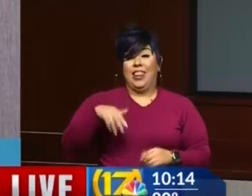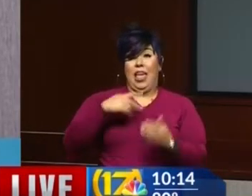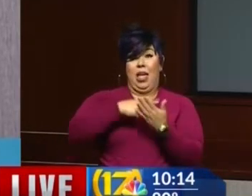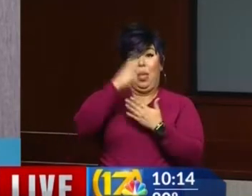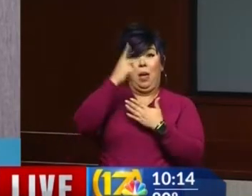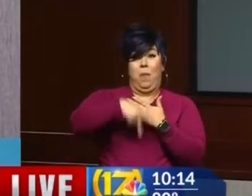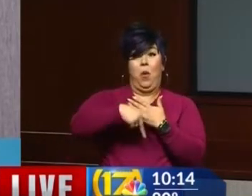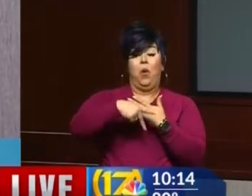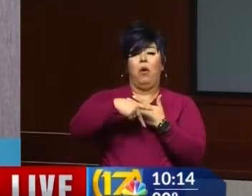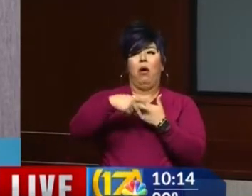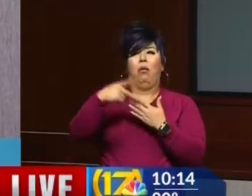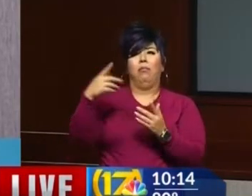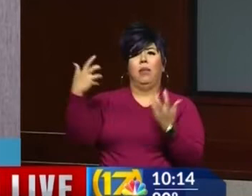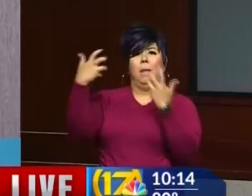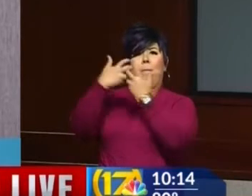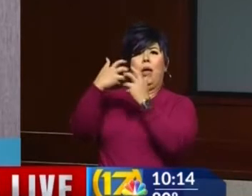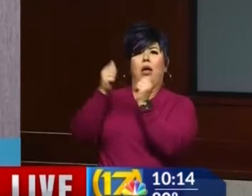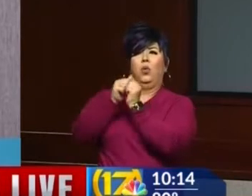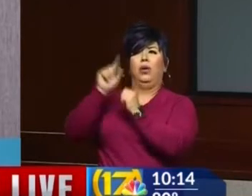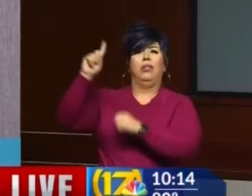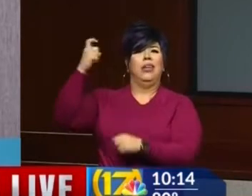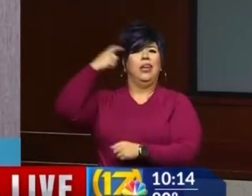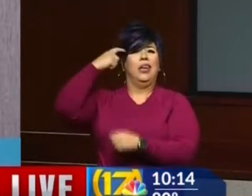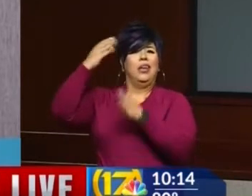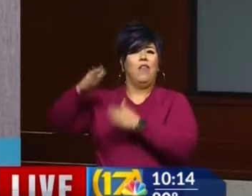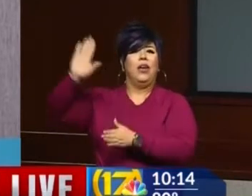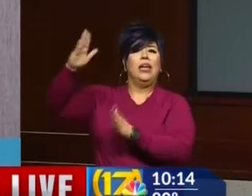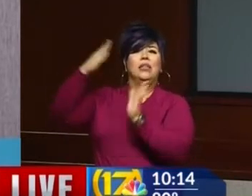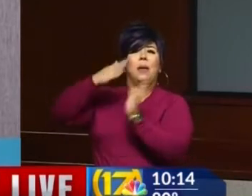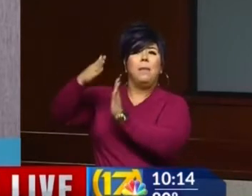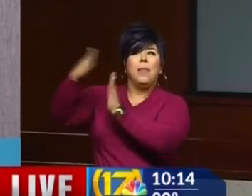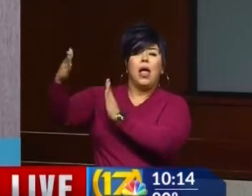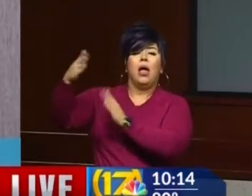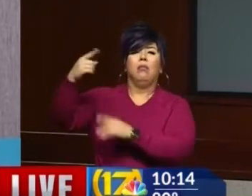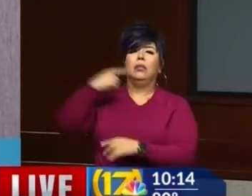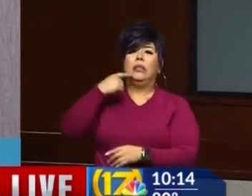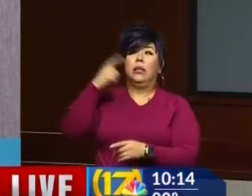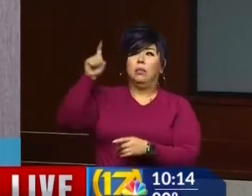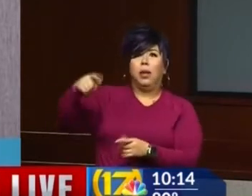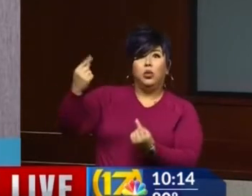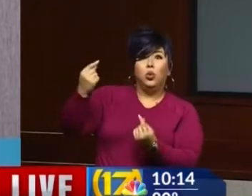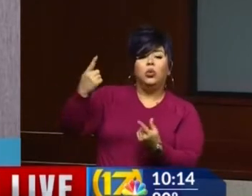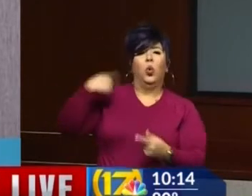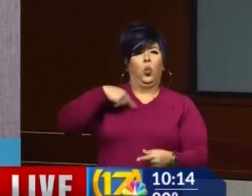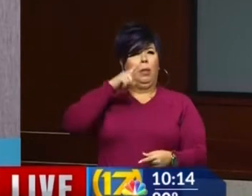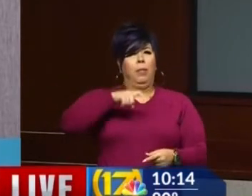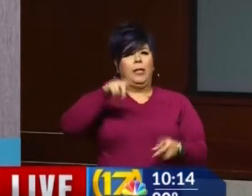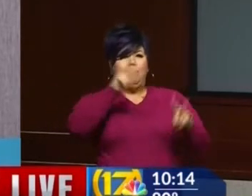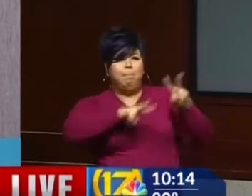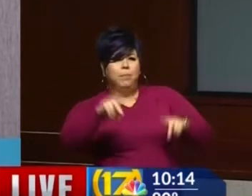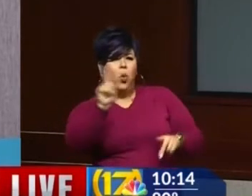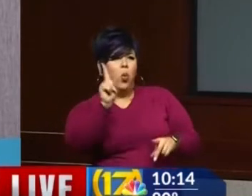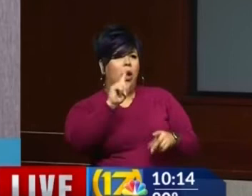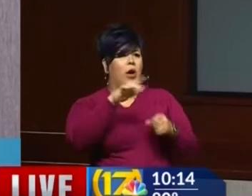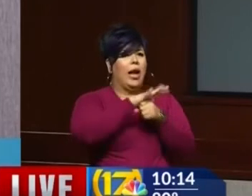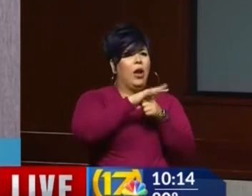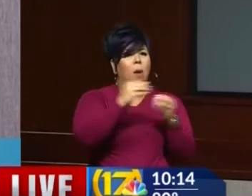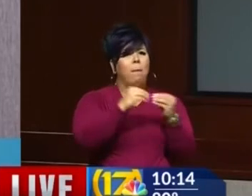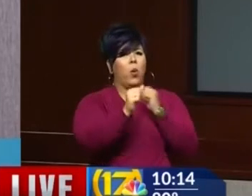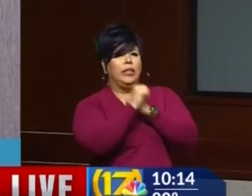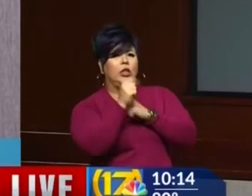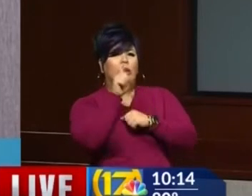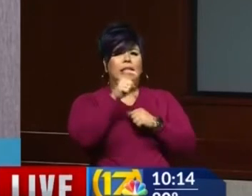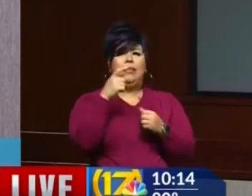governor's blueprint for a safer economy to identify a plan for potential risk areas in an effort to reduce case